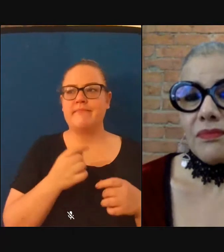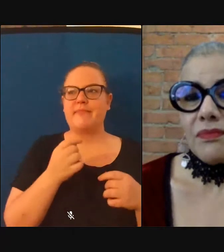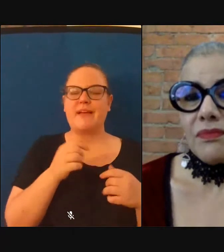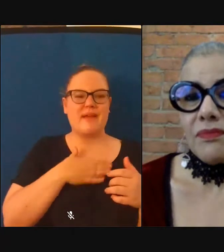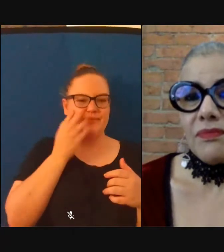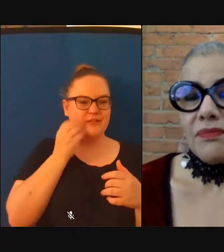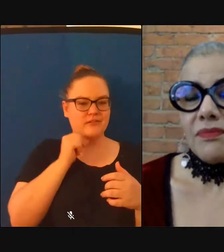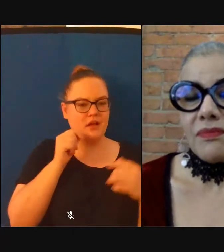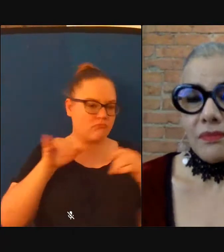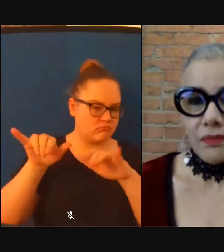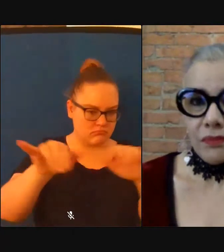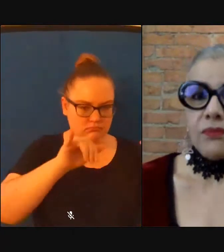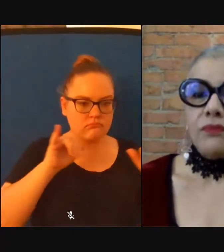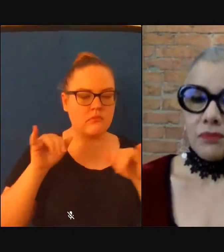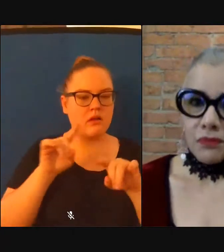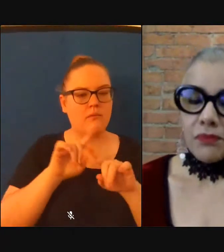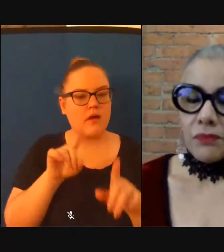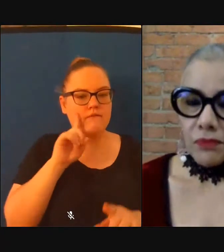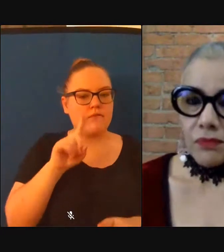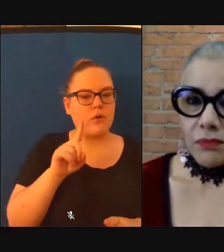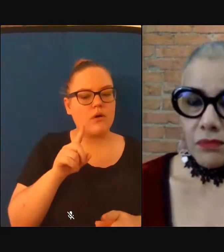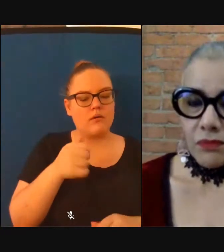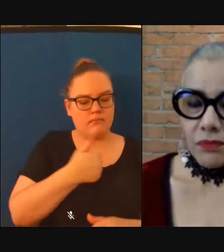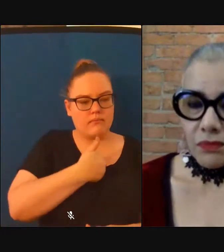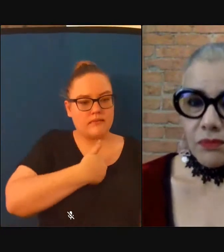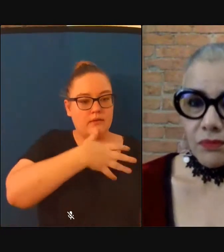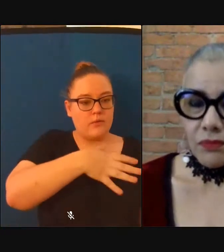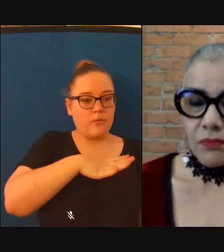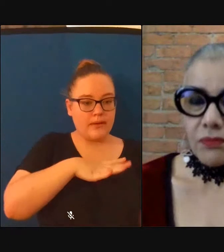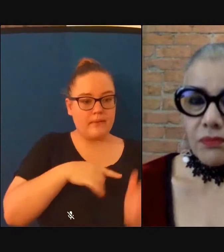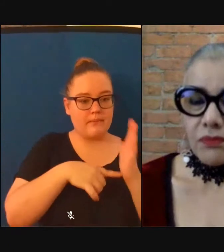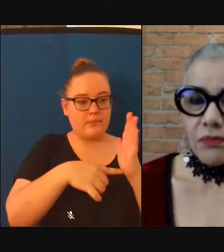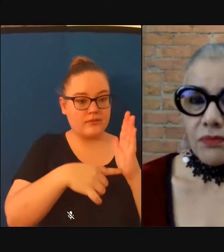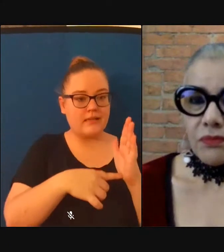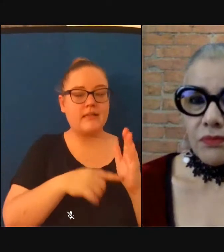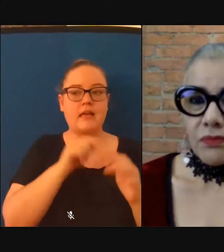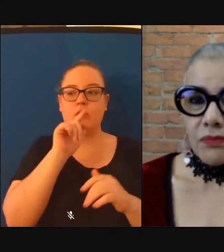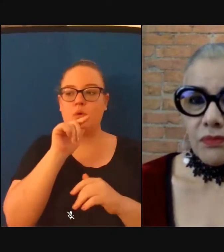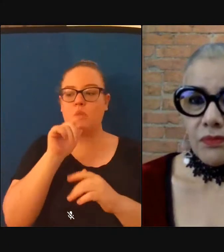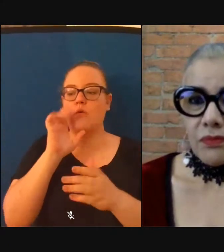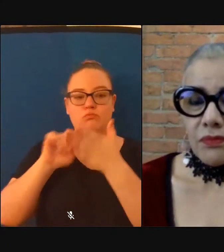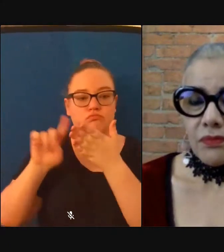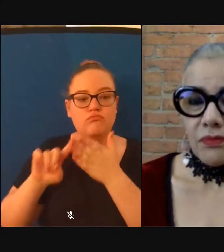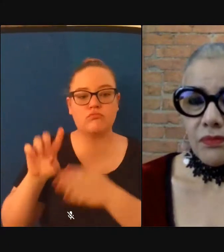the female presenting people I know who cover the far right,